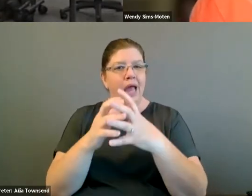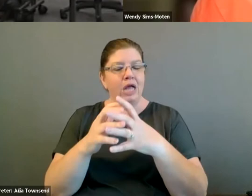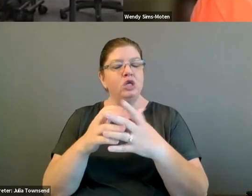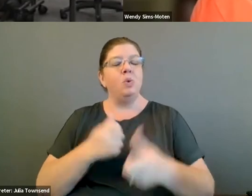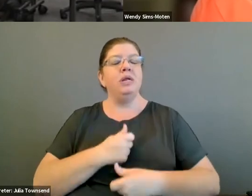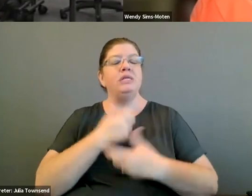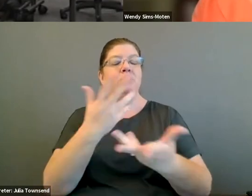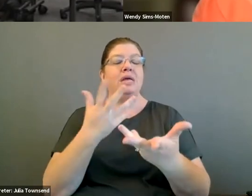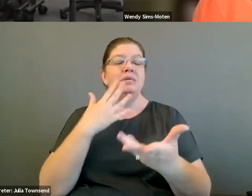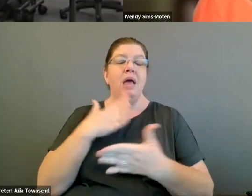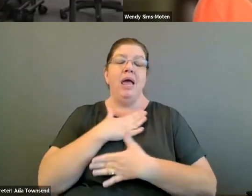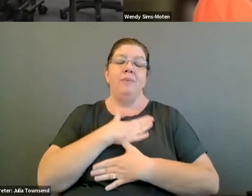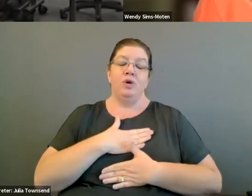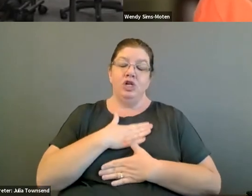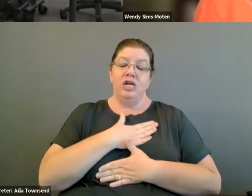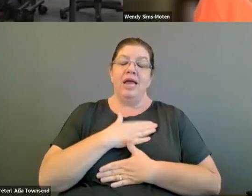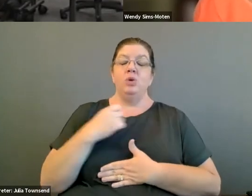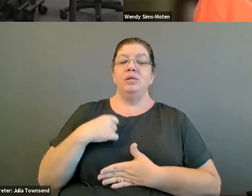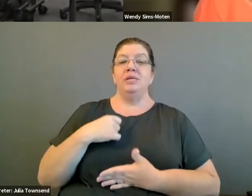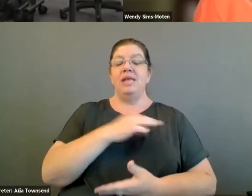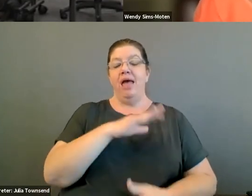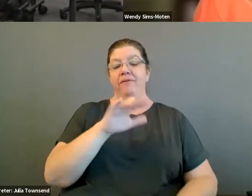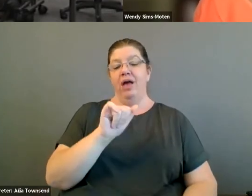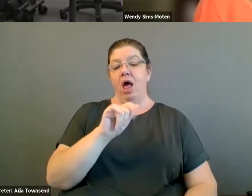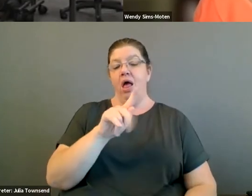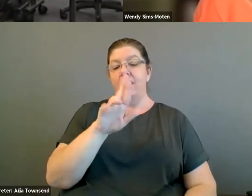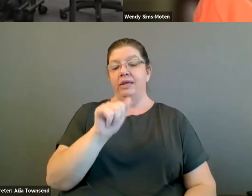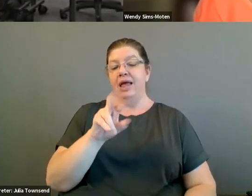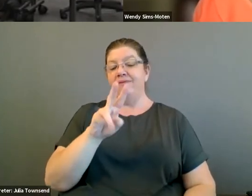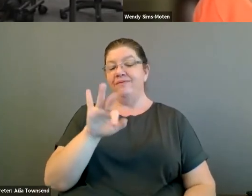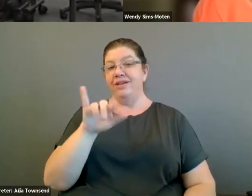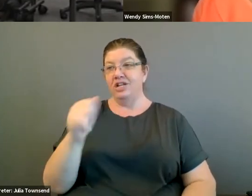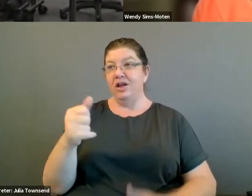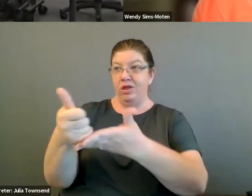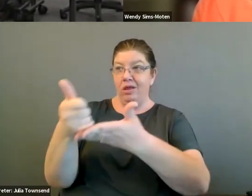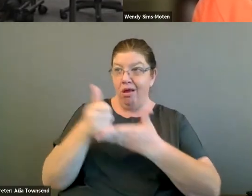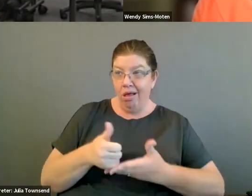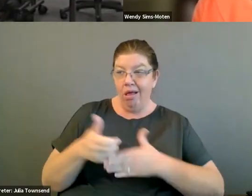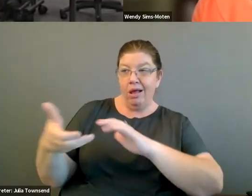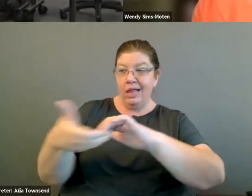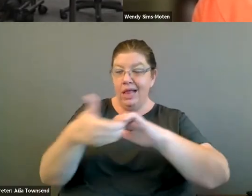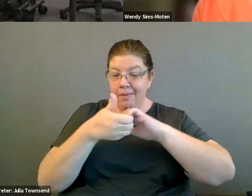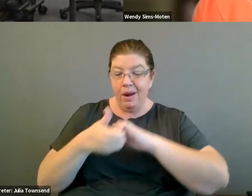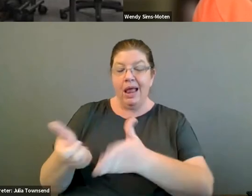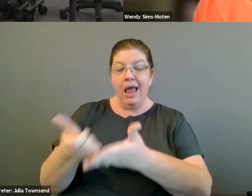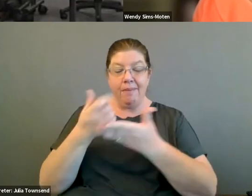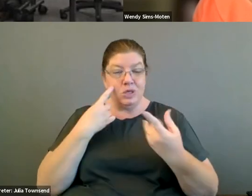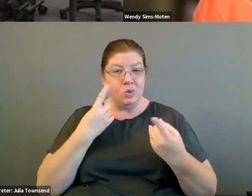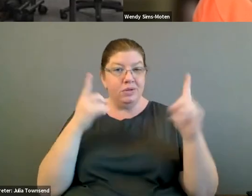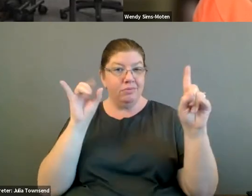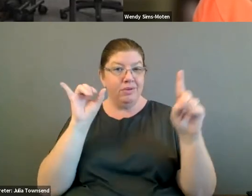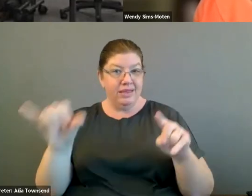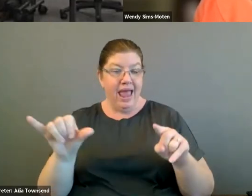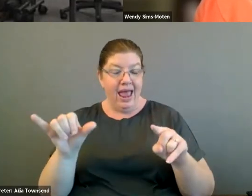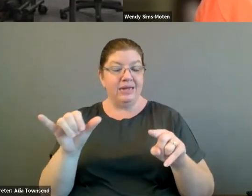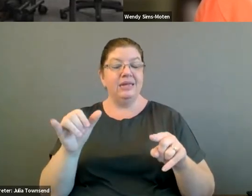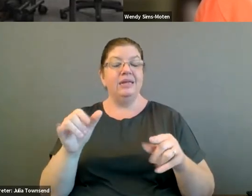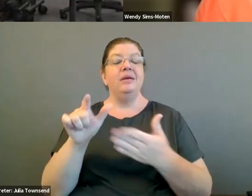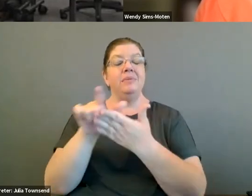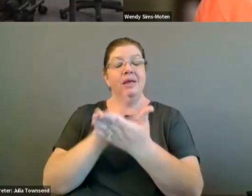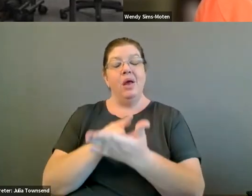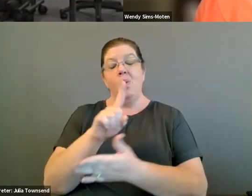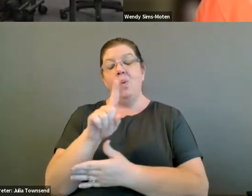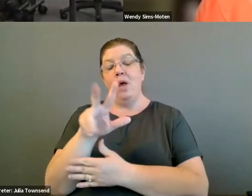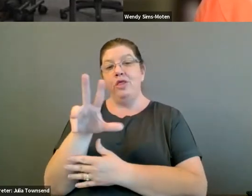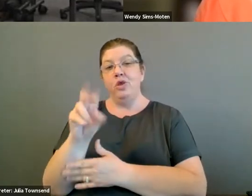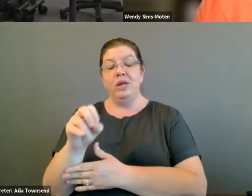appreciation to the staff at Alta Vista for their collaboration in helping us to execute on Assembly Bill 130, which provides independent study